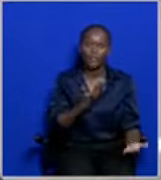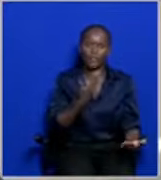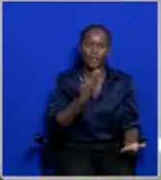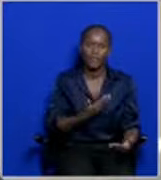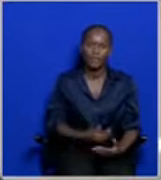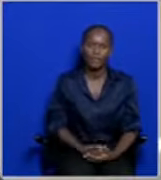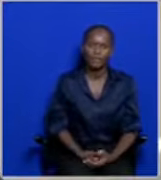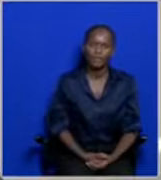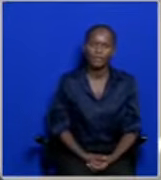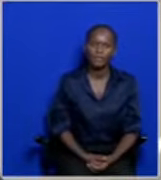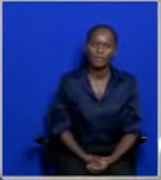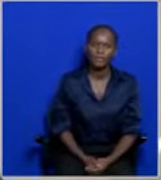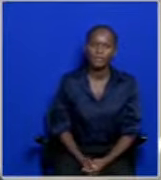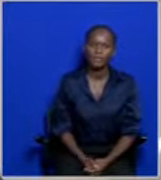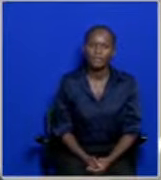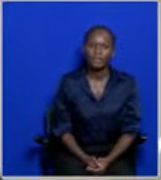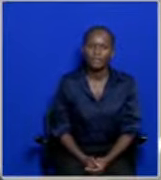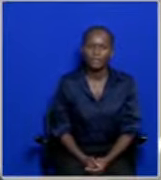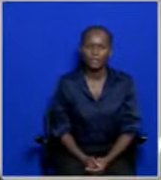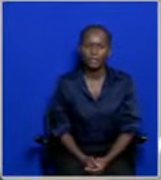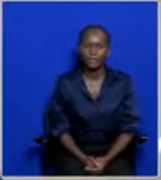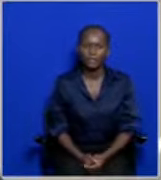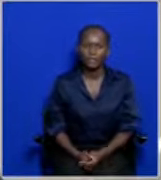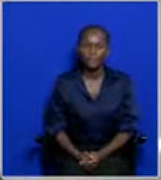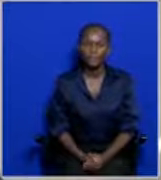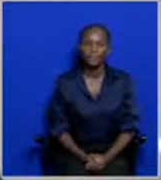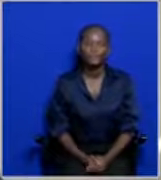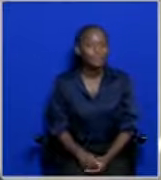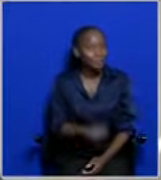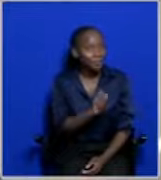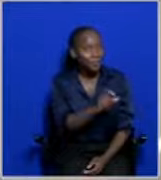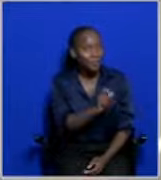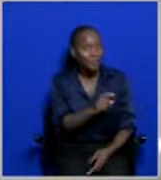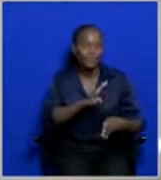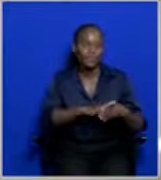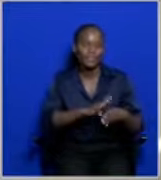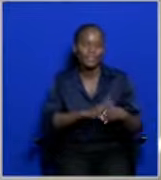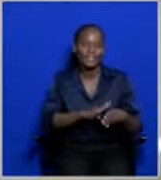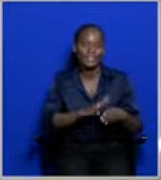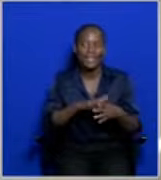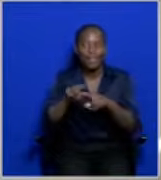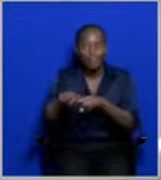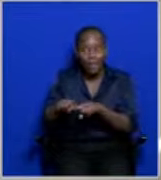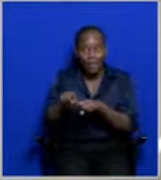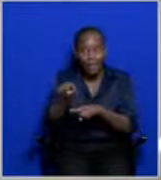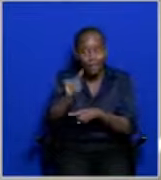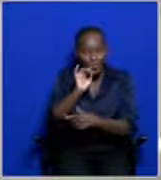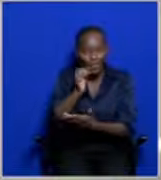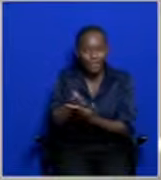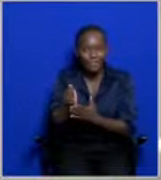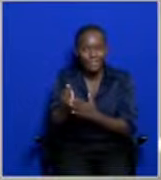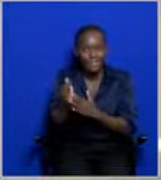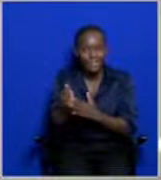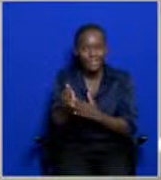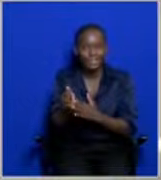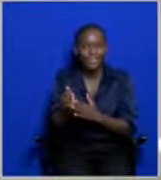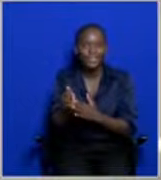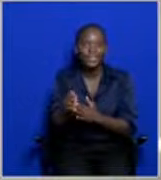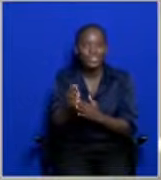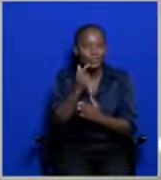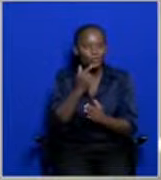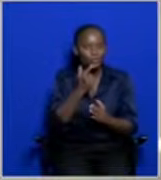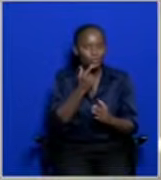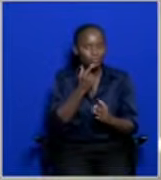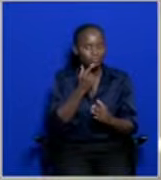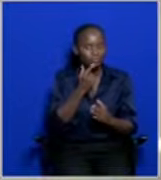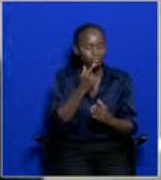This is exactly the reason I always say I will rely on you to stick with it. Just for the record, for the readers of the